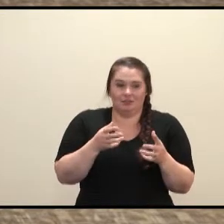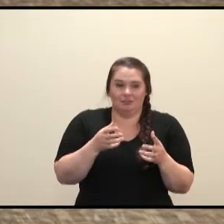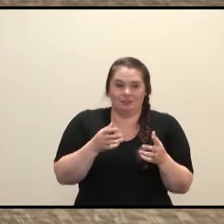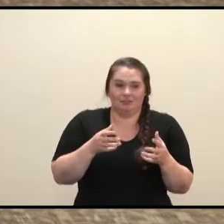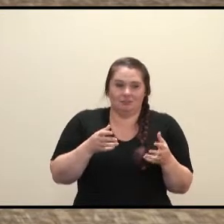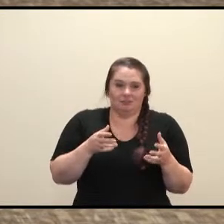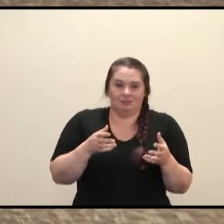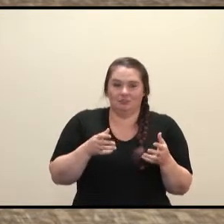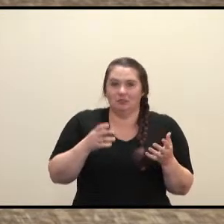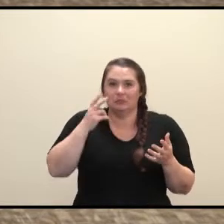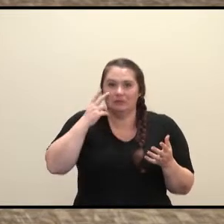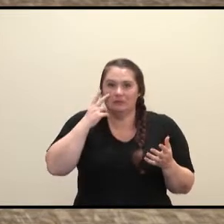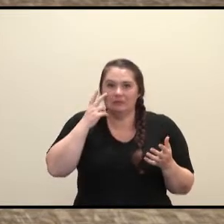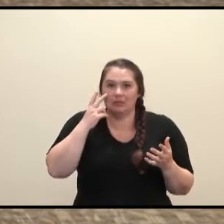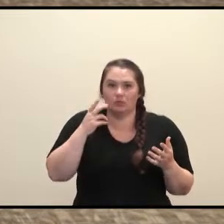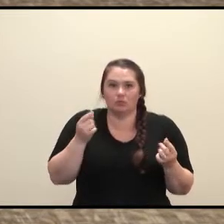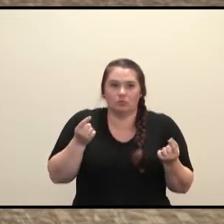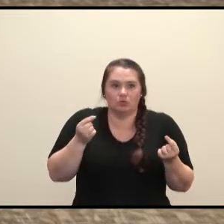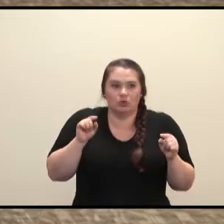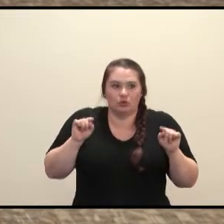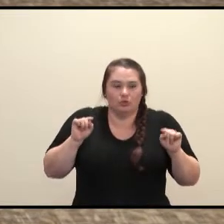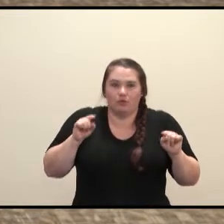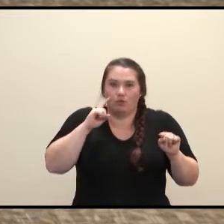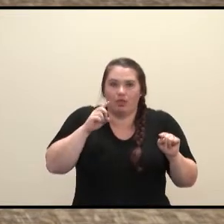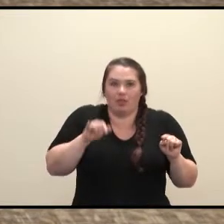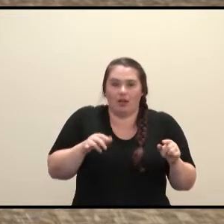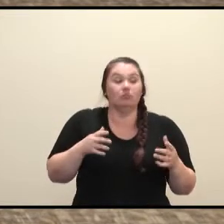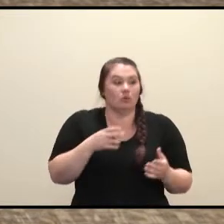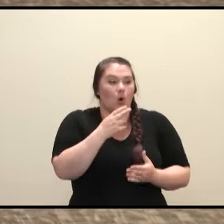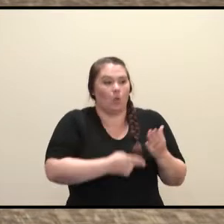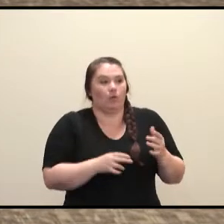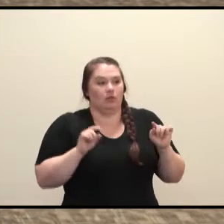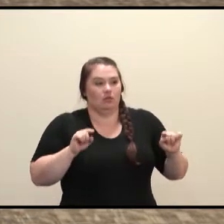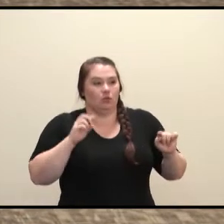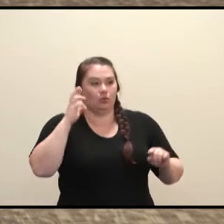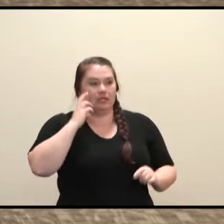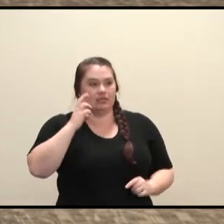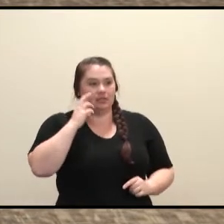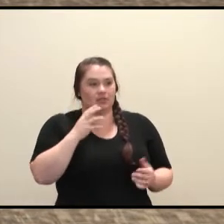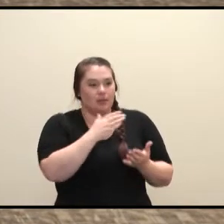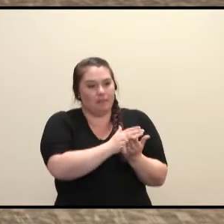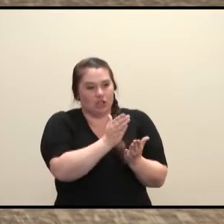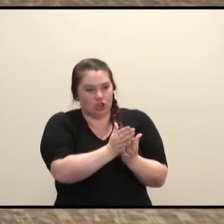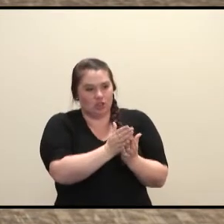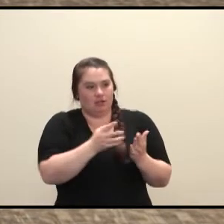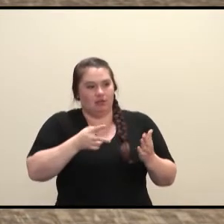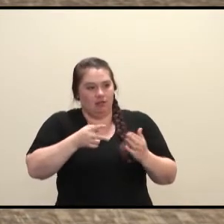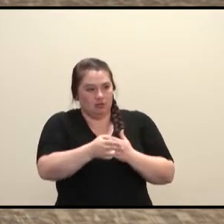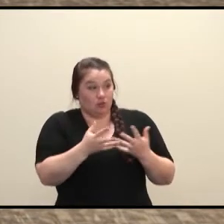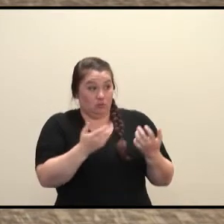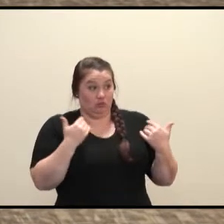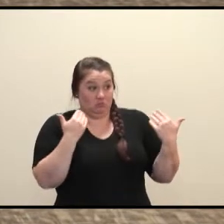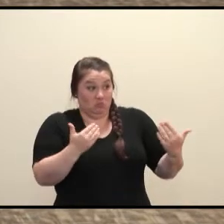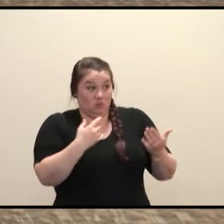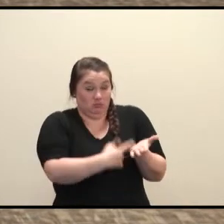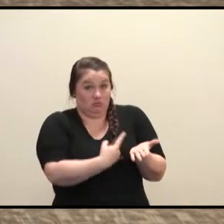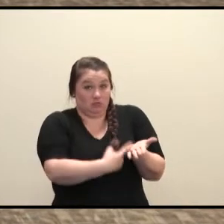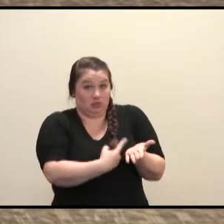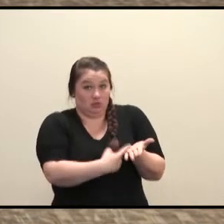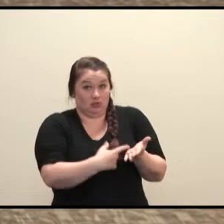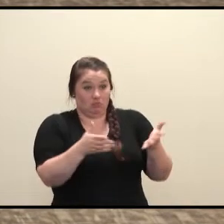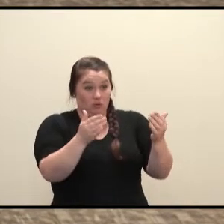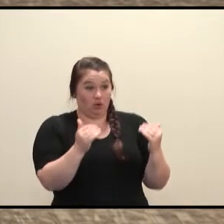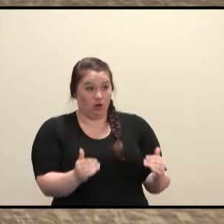attendance? Both. Both. Are Okay. you ready for me to talk about budget cuts? Great, You guys ready for me to